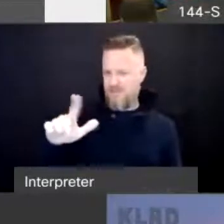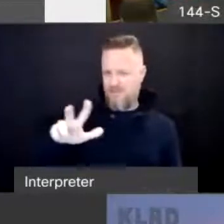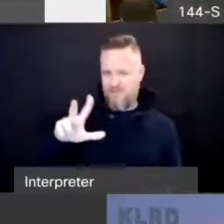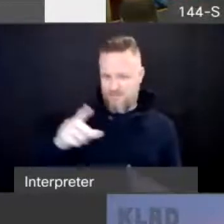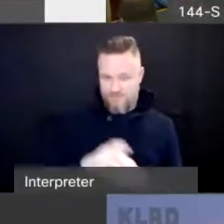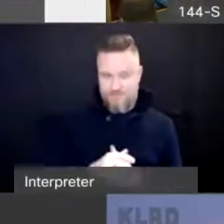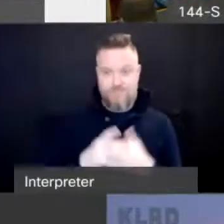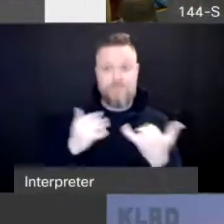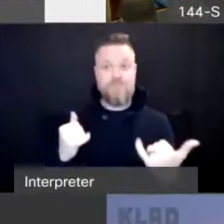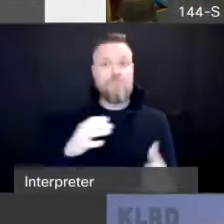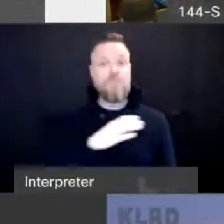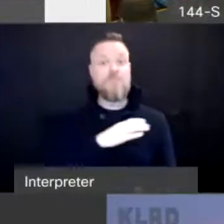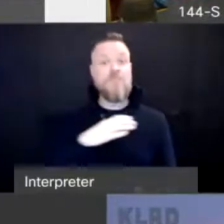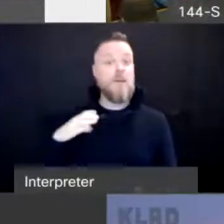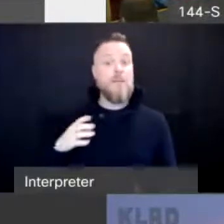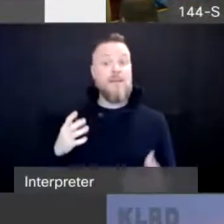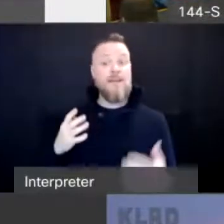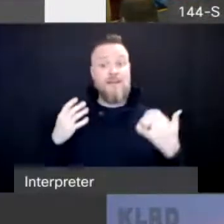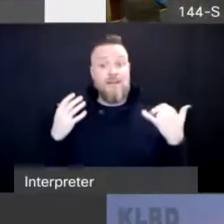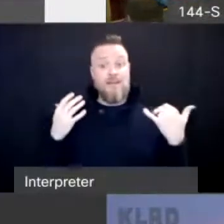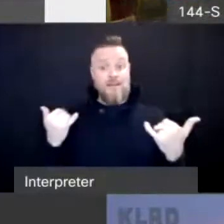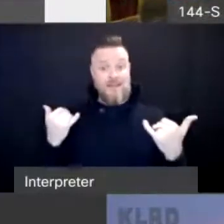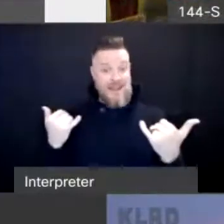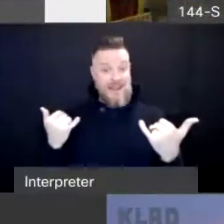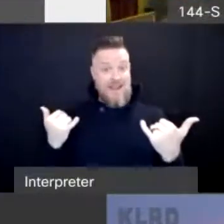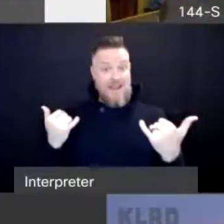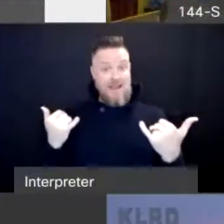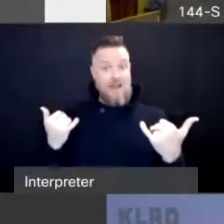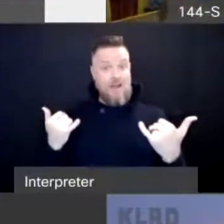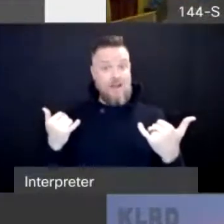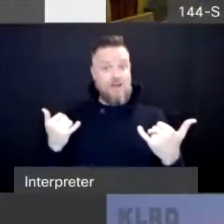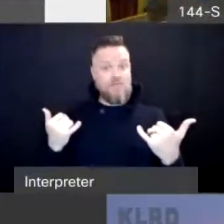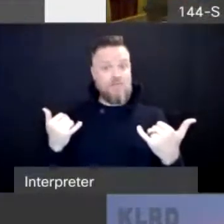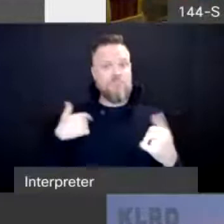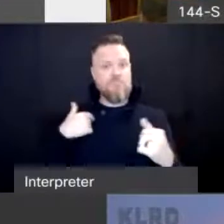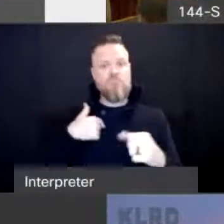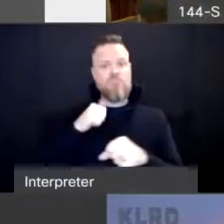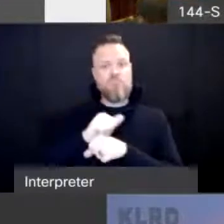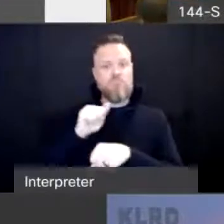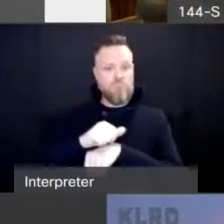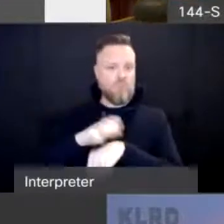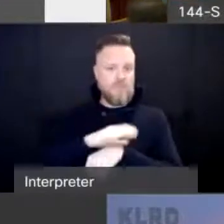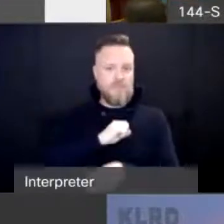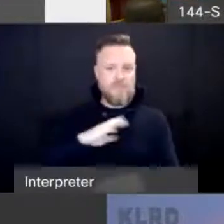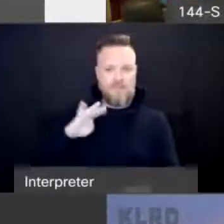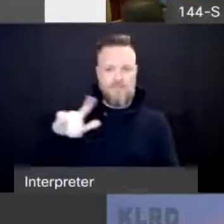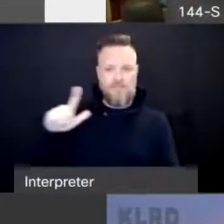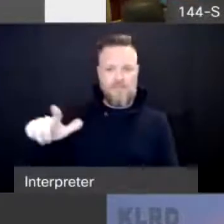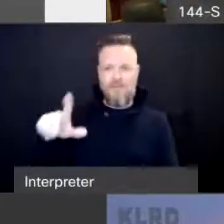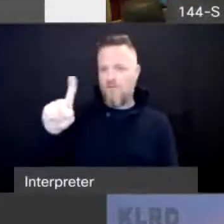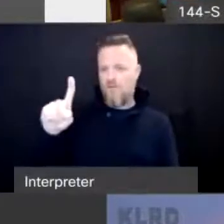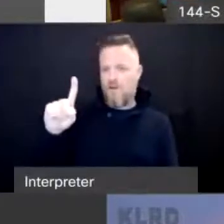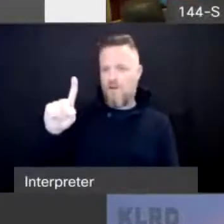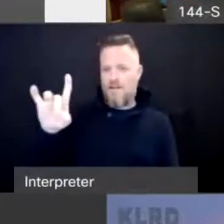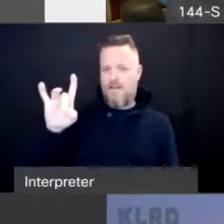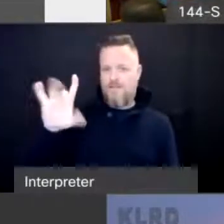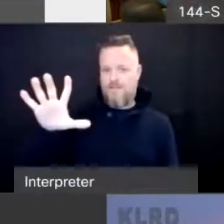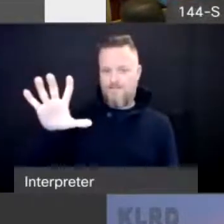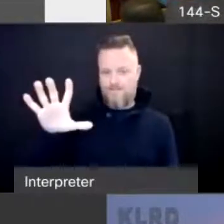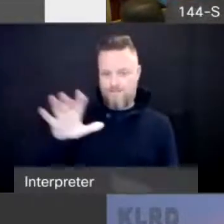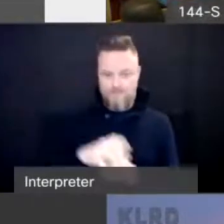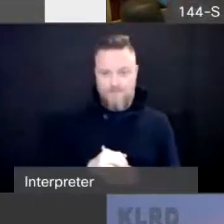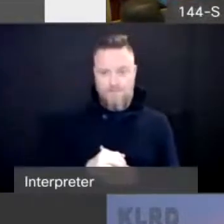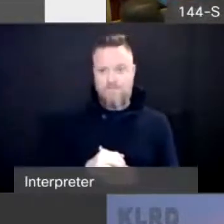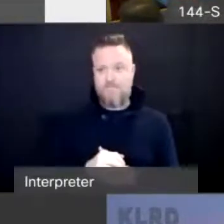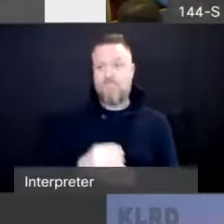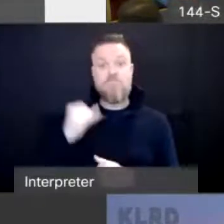So committee, we are, right now, we are working on Senate Bill 185. If you need to